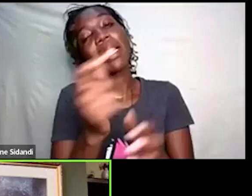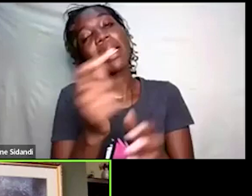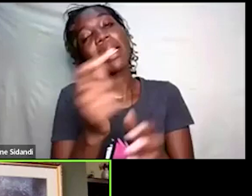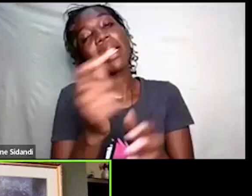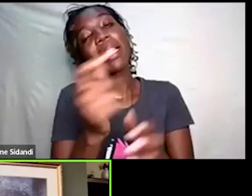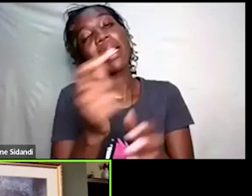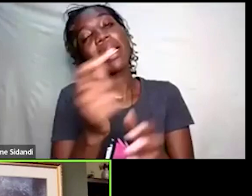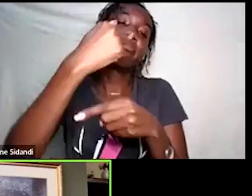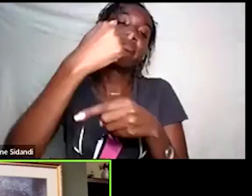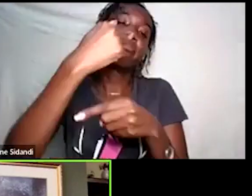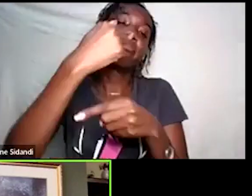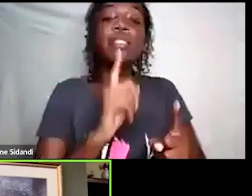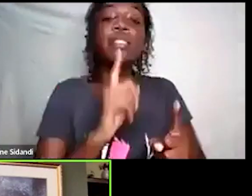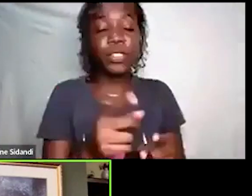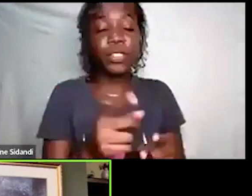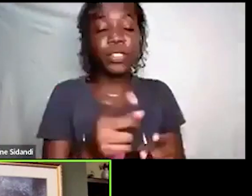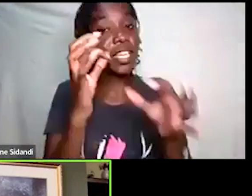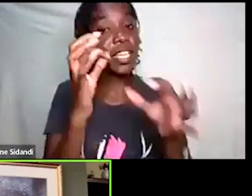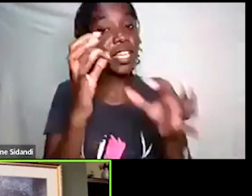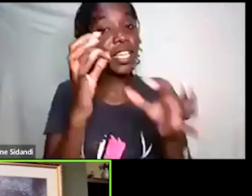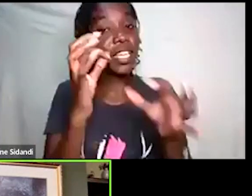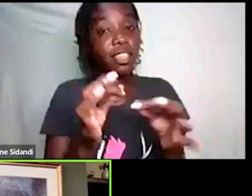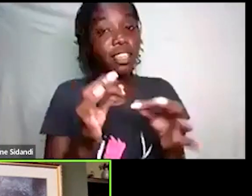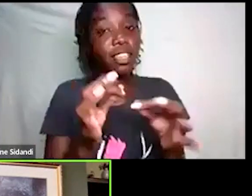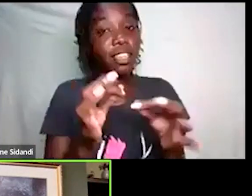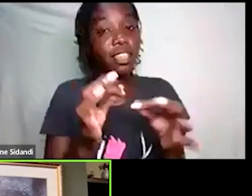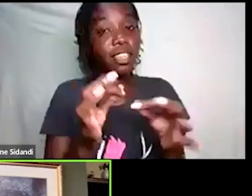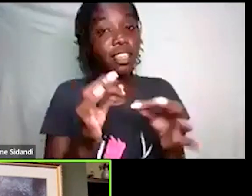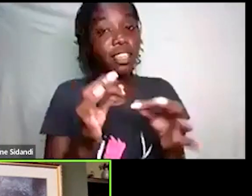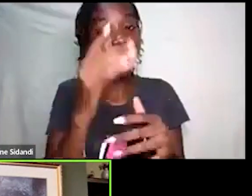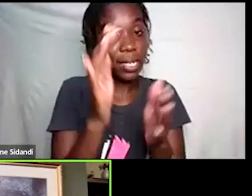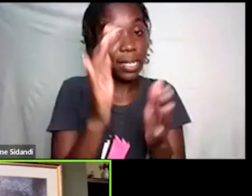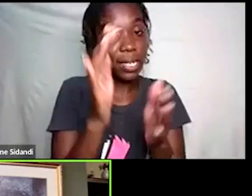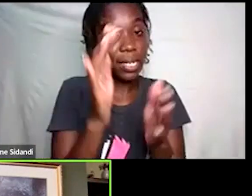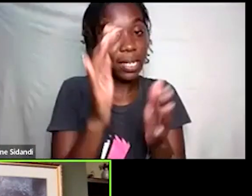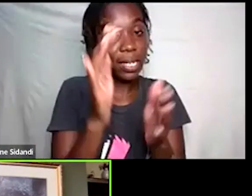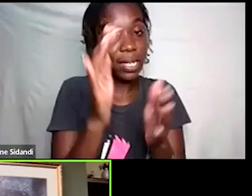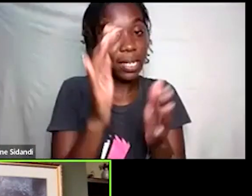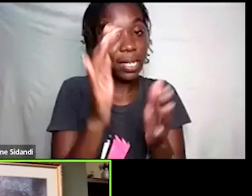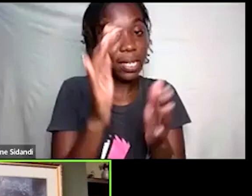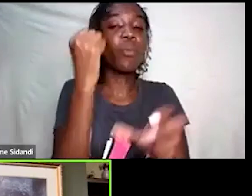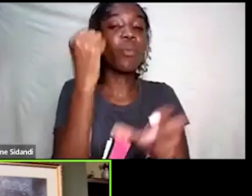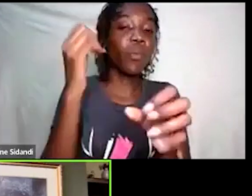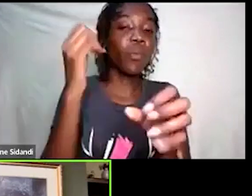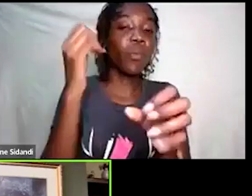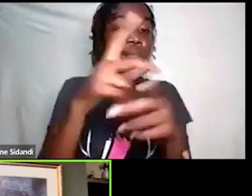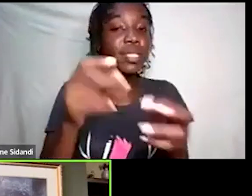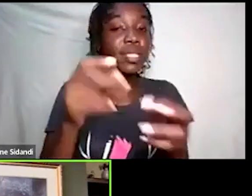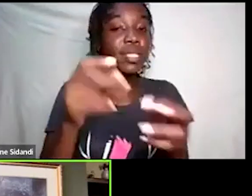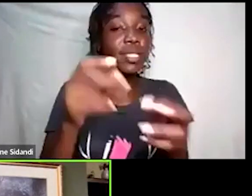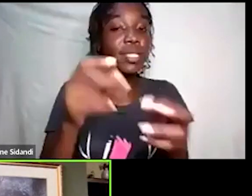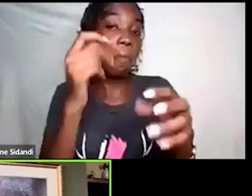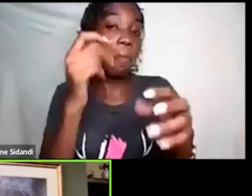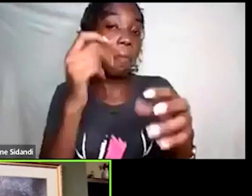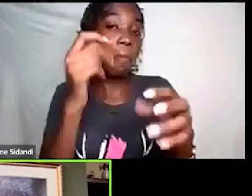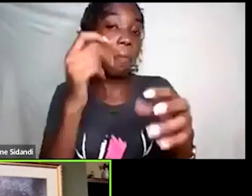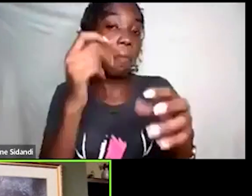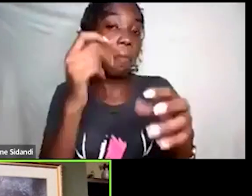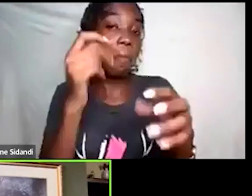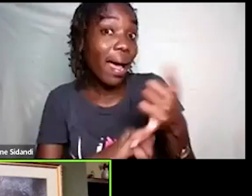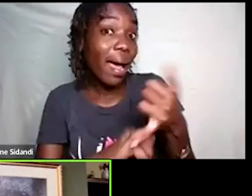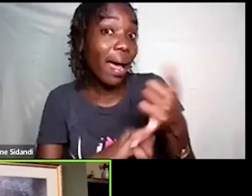you're willing to work on your workplace relationship and your marriage relationship on the same floor, fine.